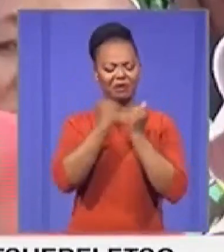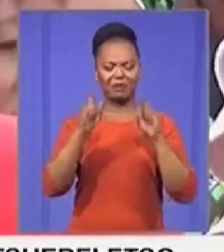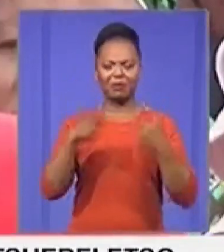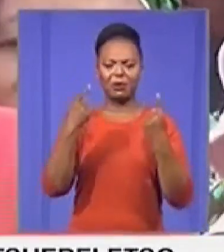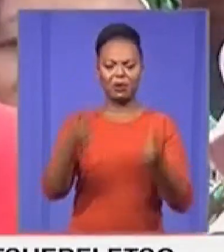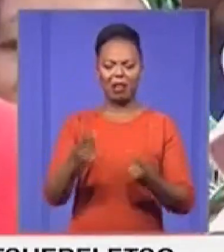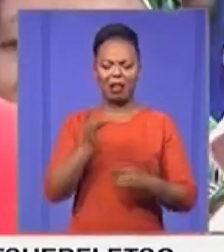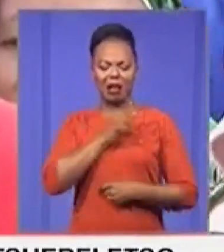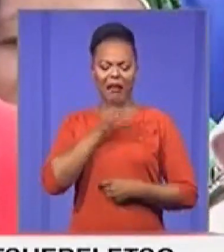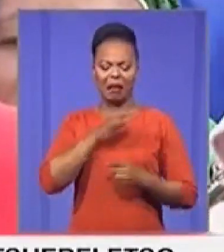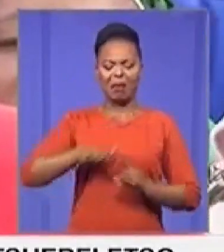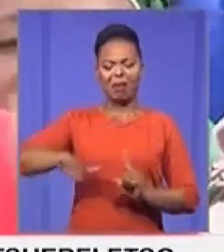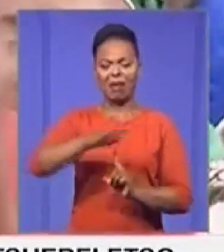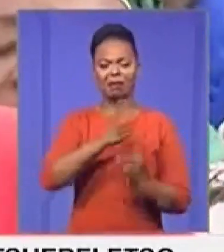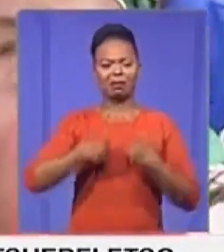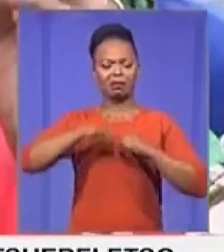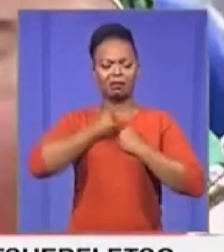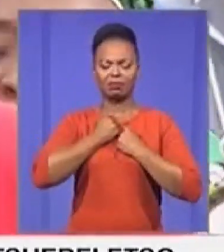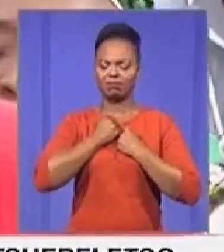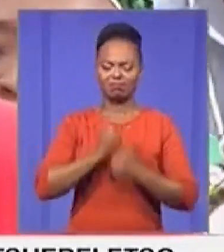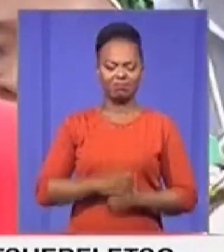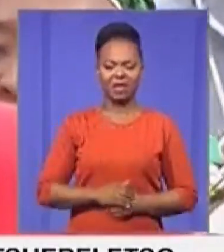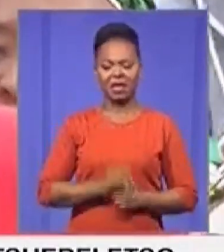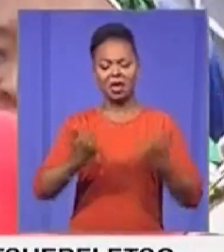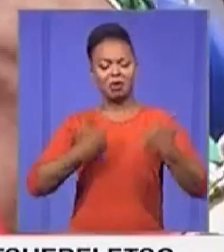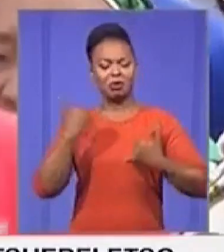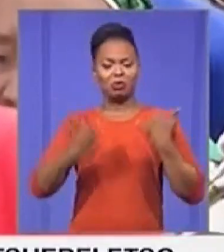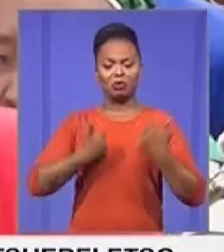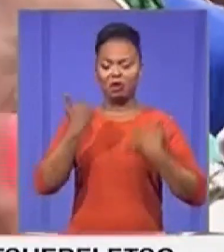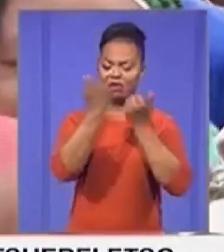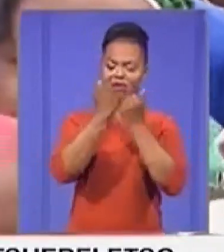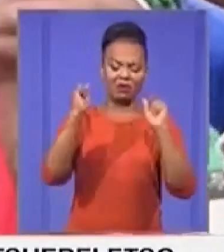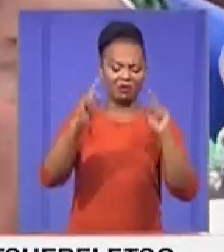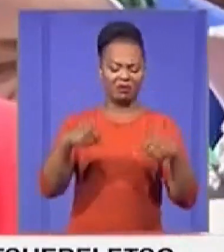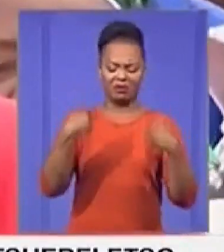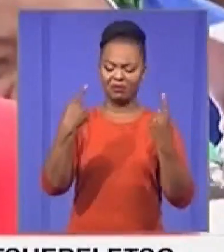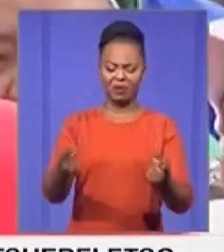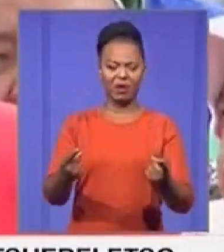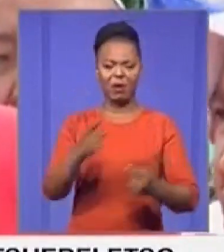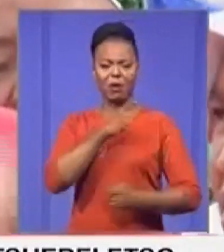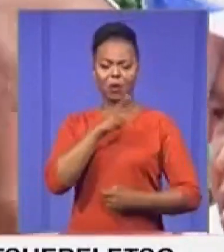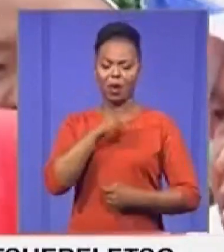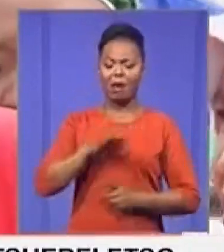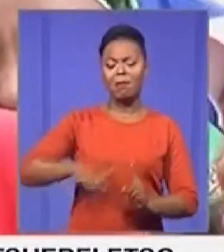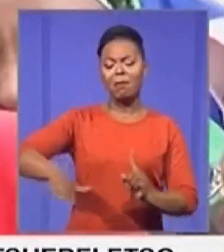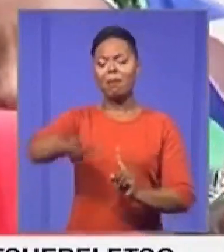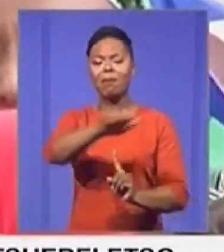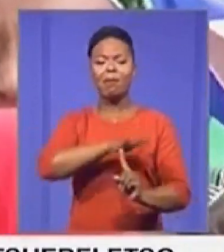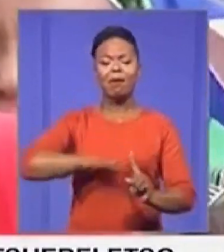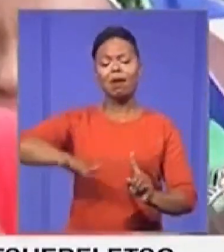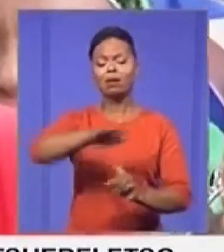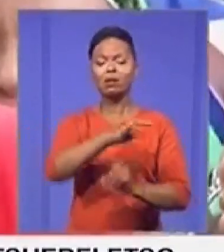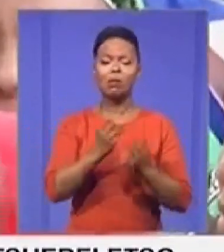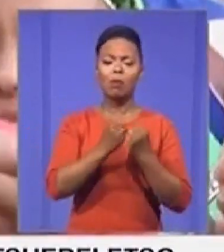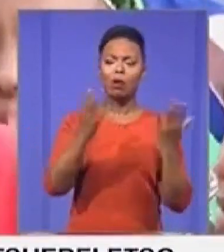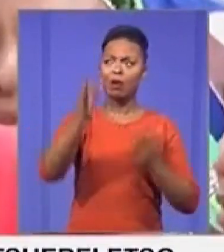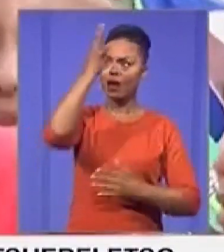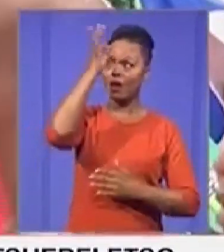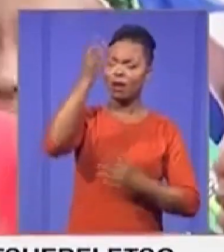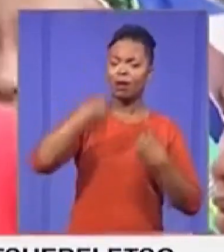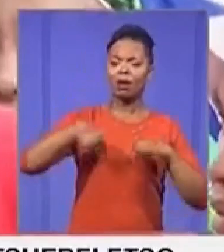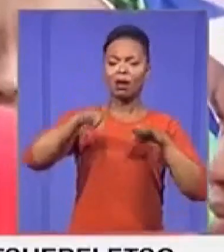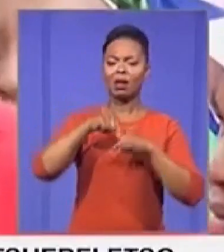mo tulong e re dula mo go yone, re ka se re enjoy ya freedom while tulo tse re dula mo go tsone go na le government a rona